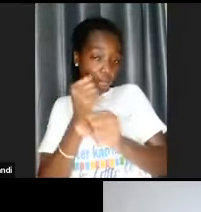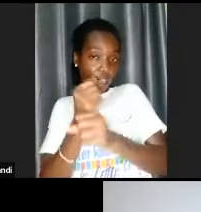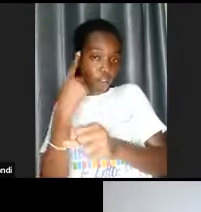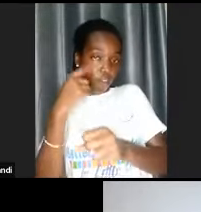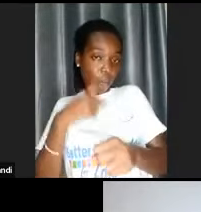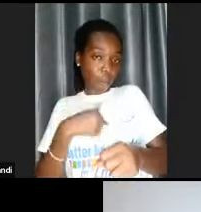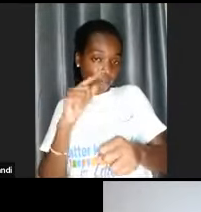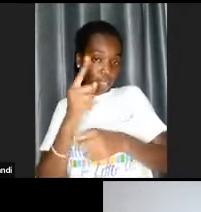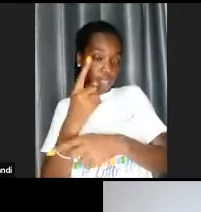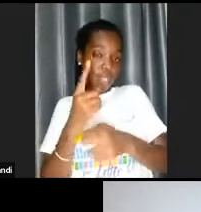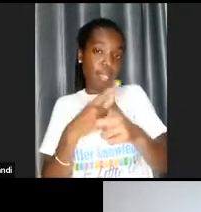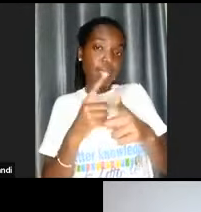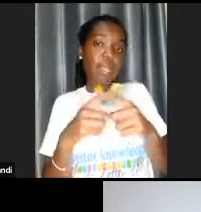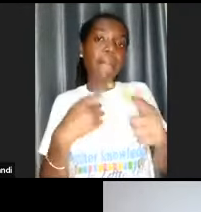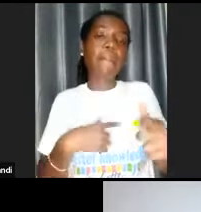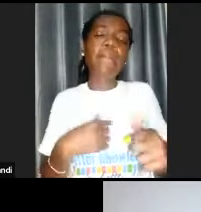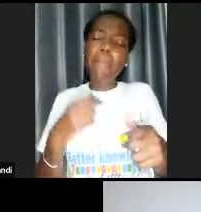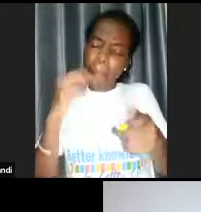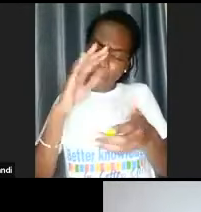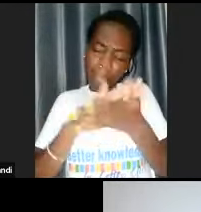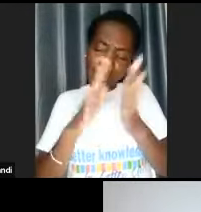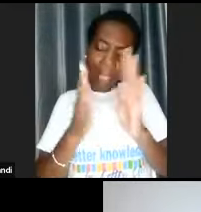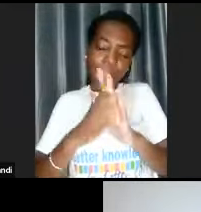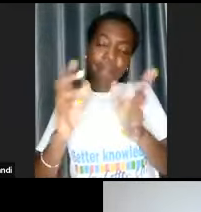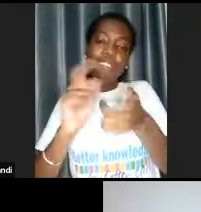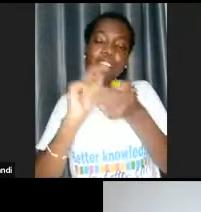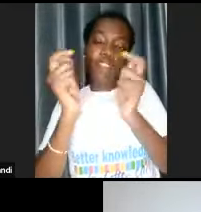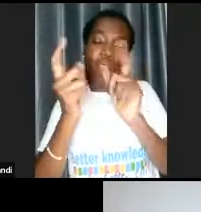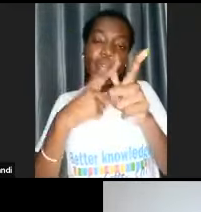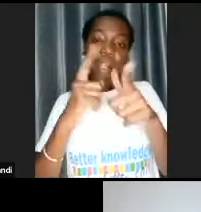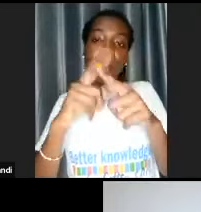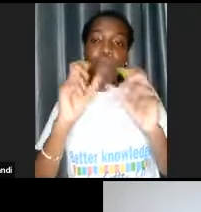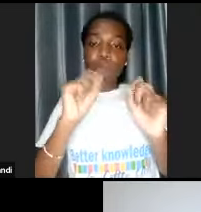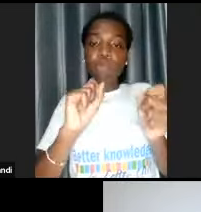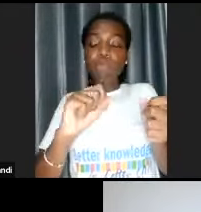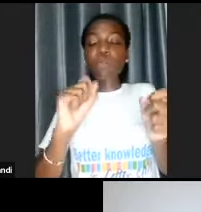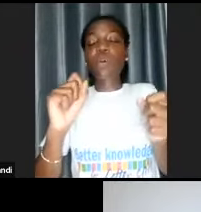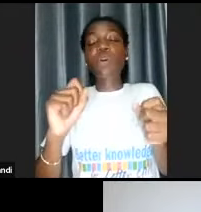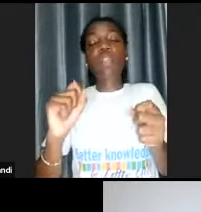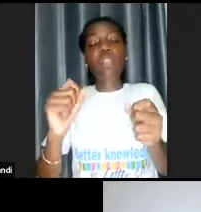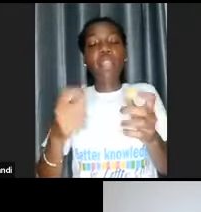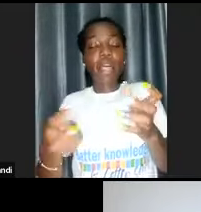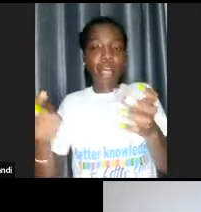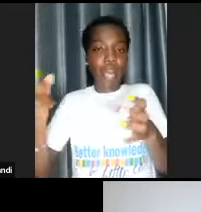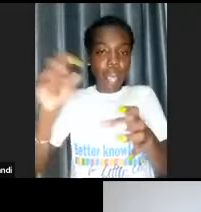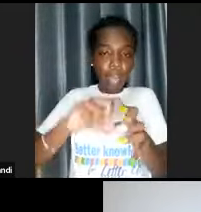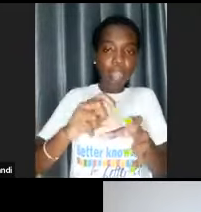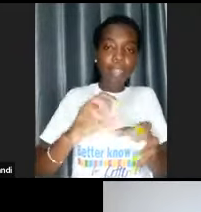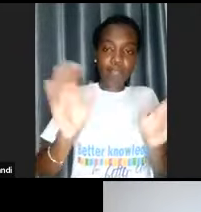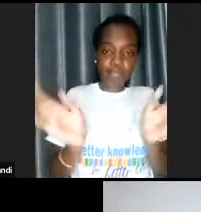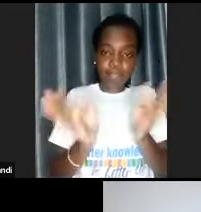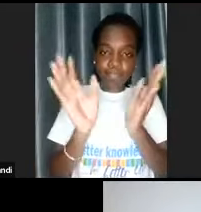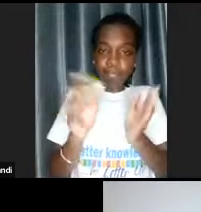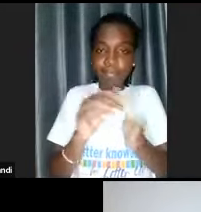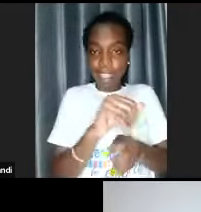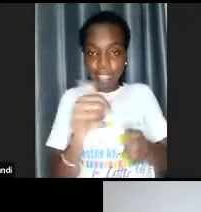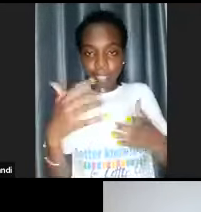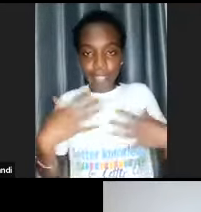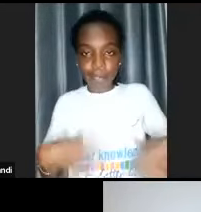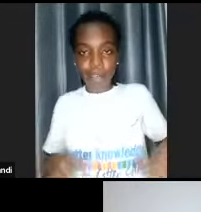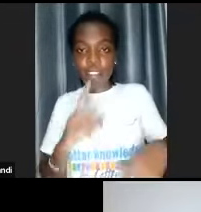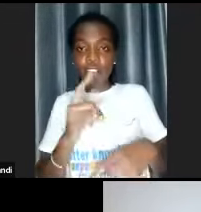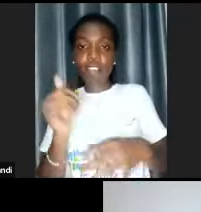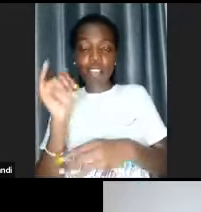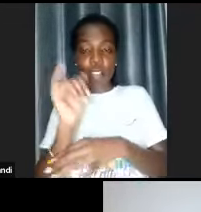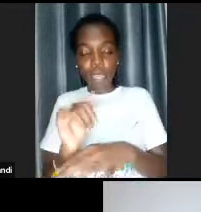that transformation first for me to be able to like anchor it for others. So it's a journey of becoming. That's the difference between the career and